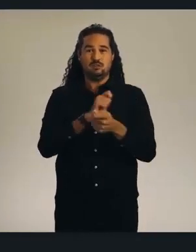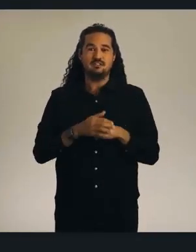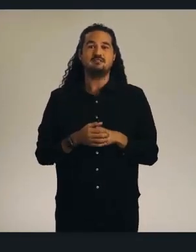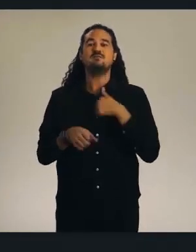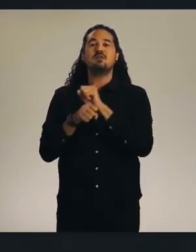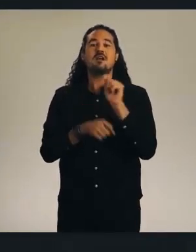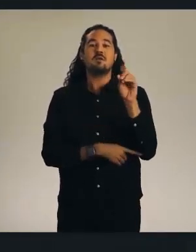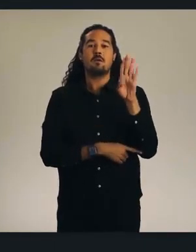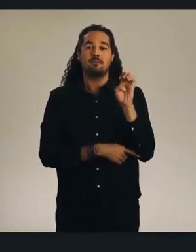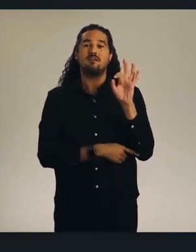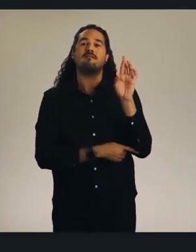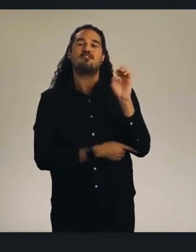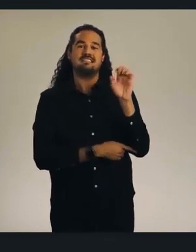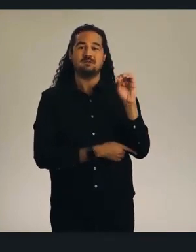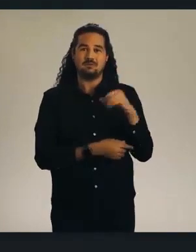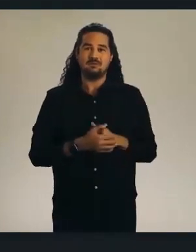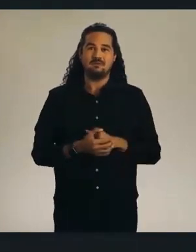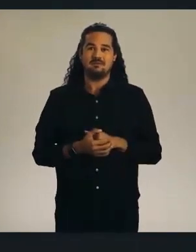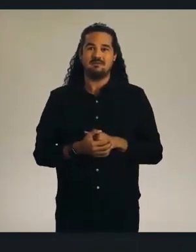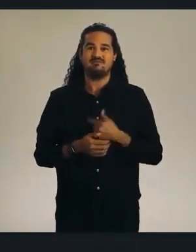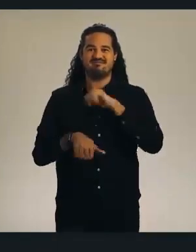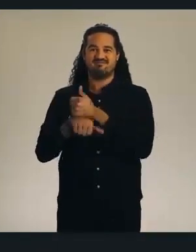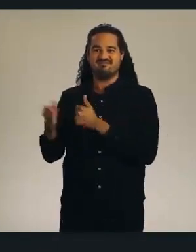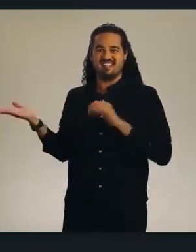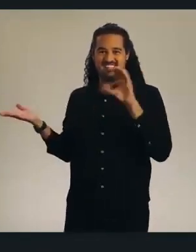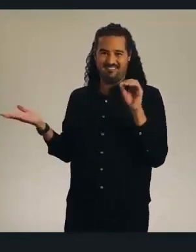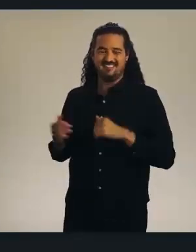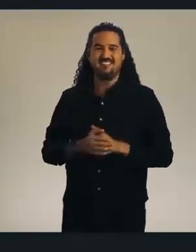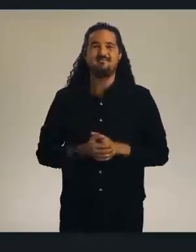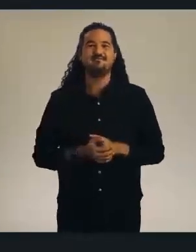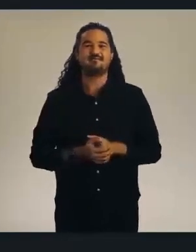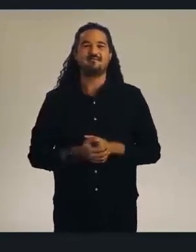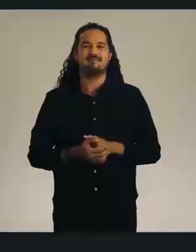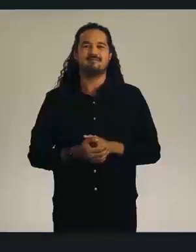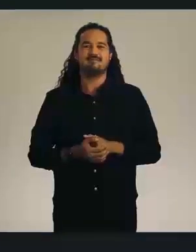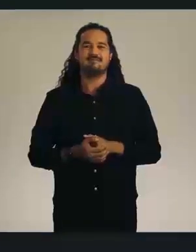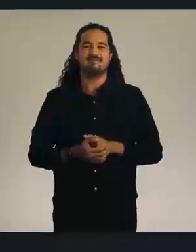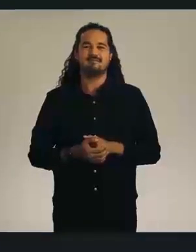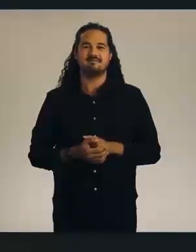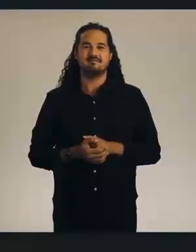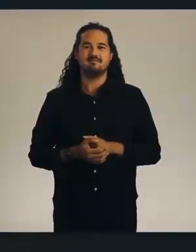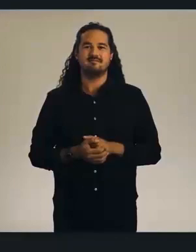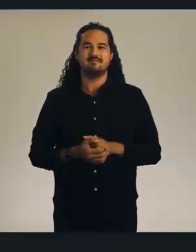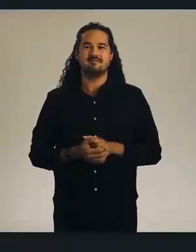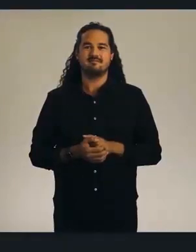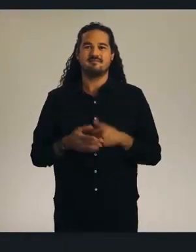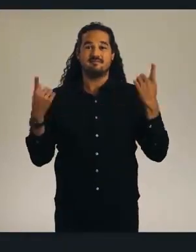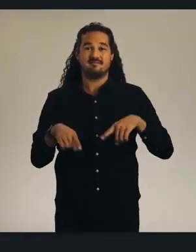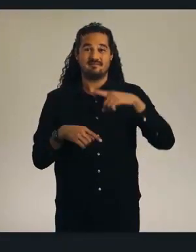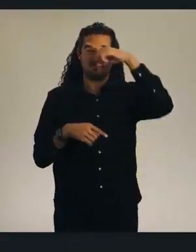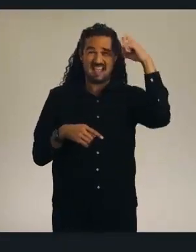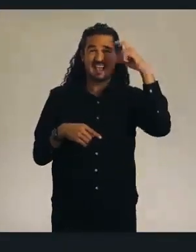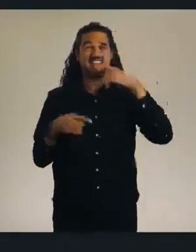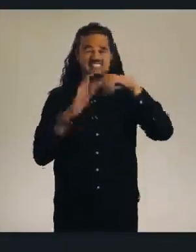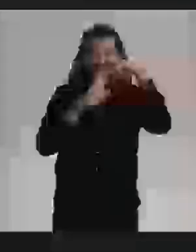I work on Adobe Fresco. And I am the founder and CTO of Super Evil Megacorp. Super Evil Megacorp. Catalyst Black is really a rich and detailed world. And ProMotion's adaptive frame rate is really unique. Because